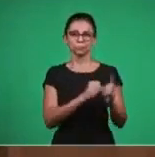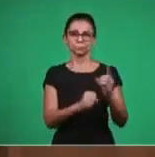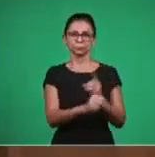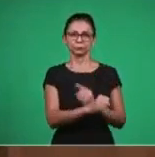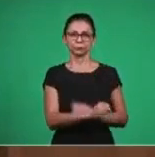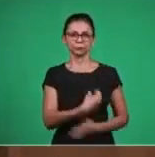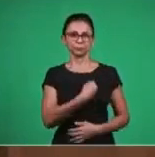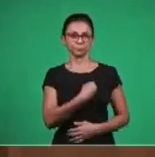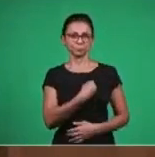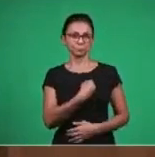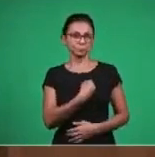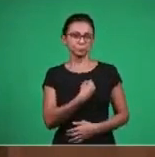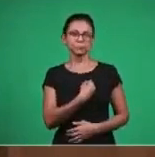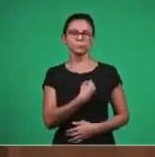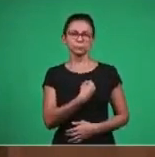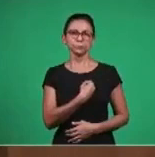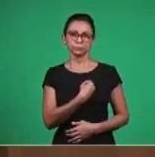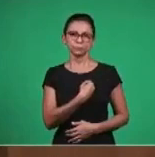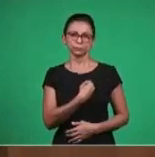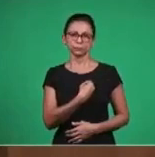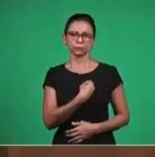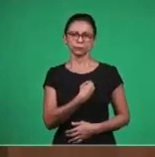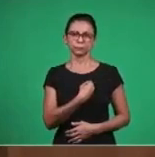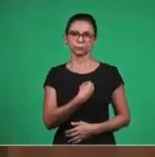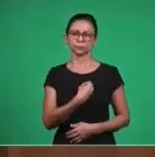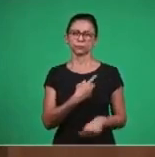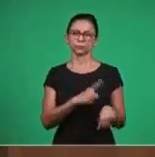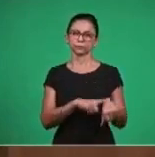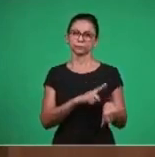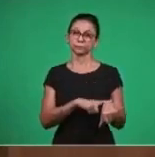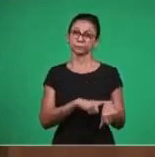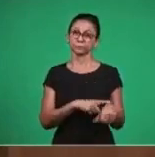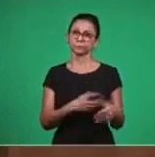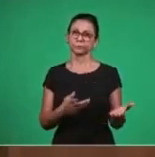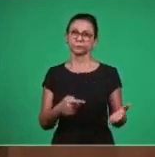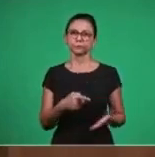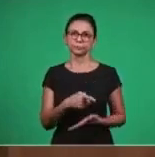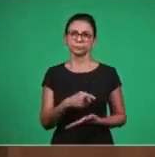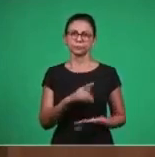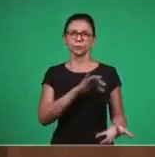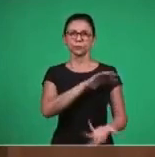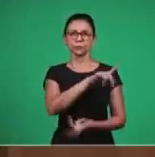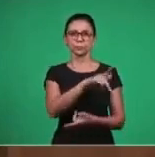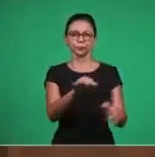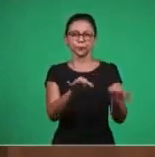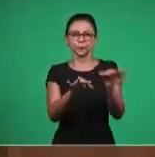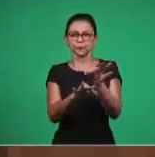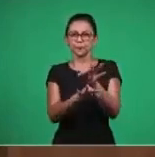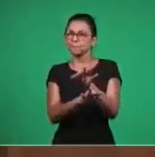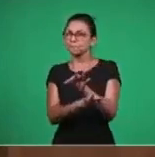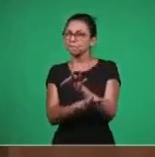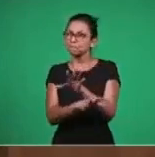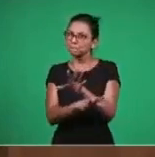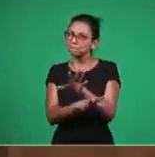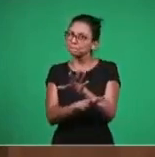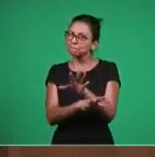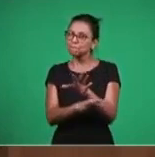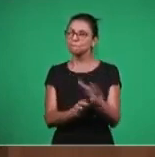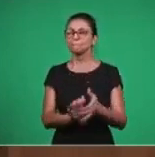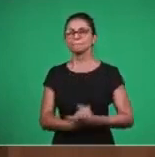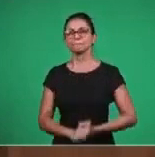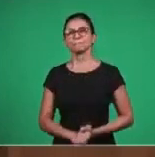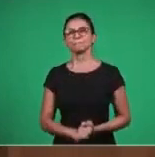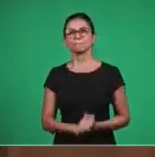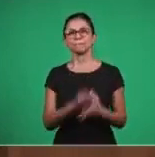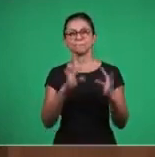moment. And we are mentioning here that the world is ready to give